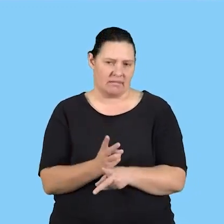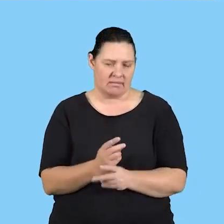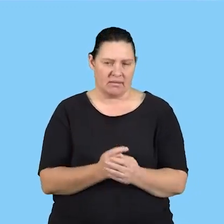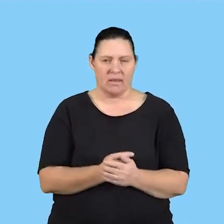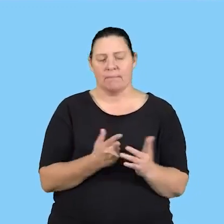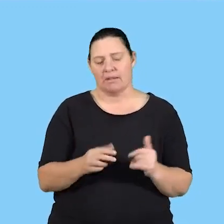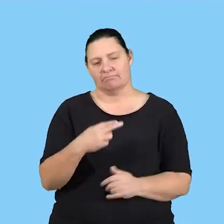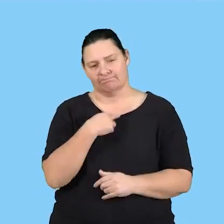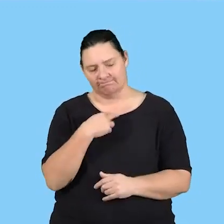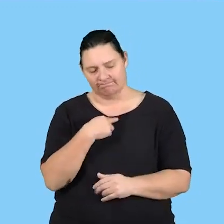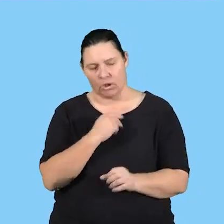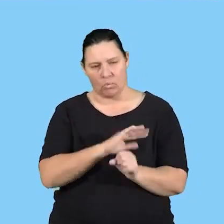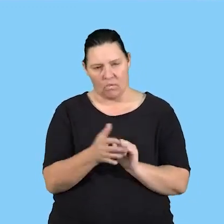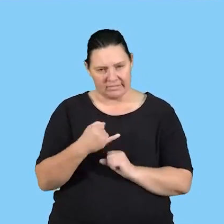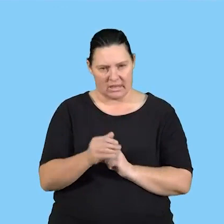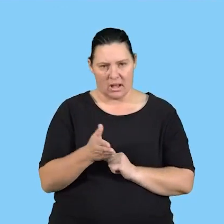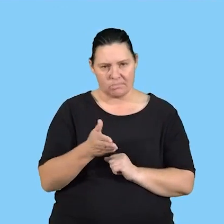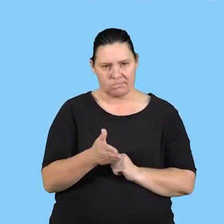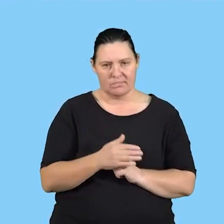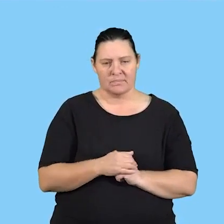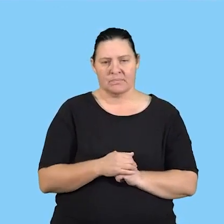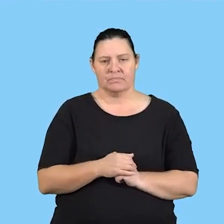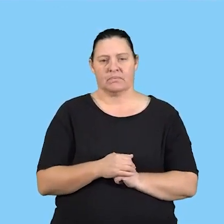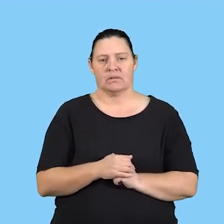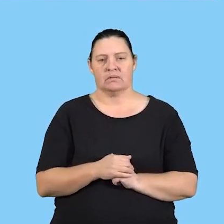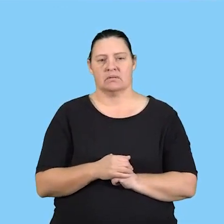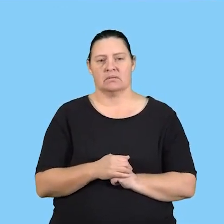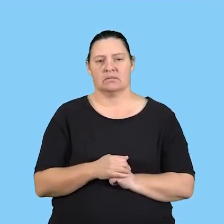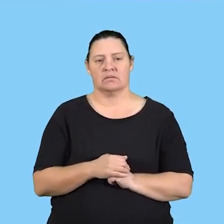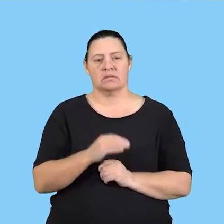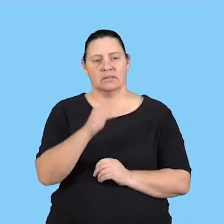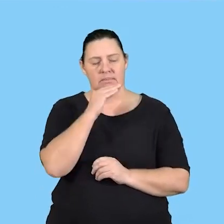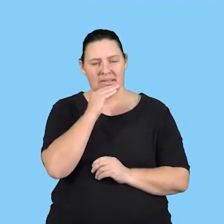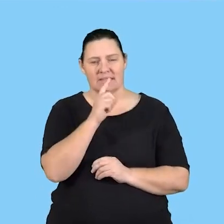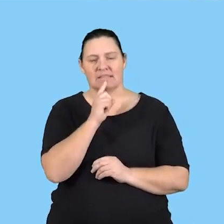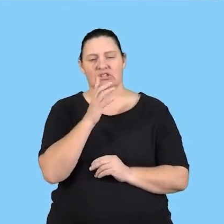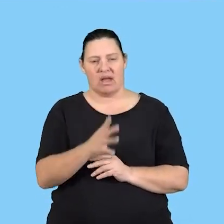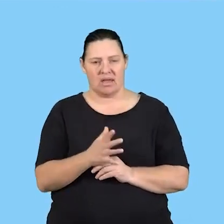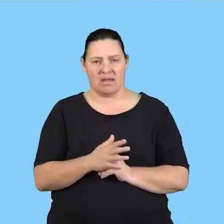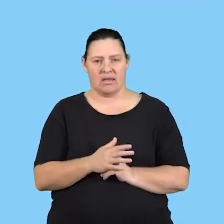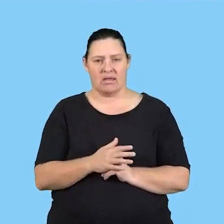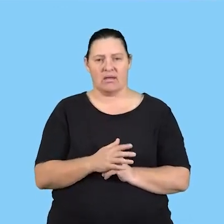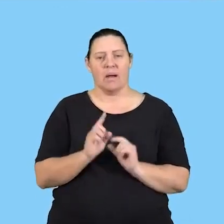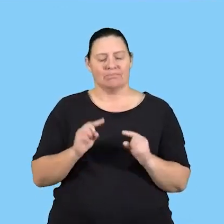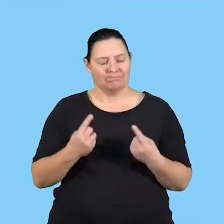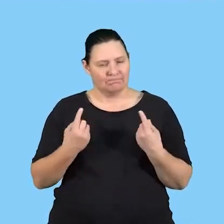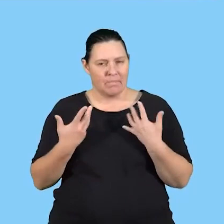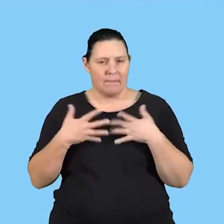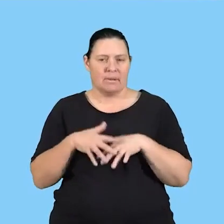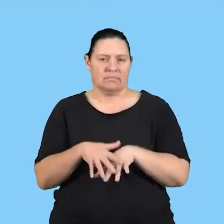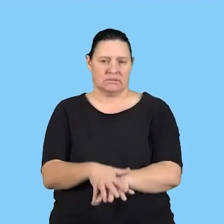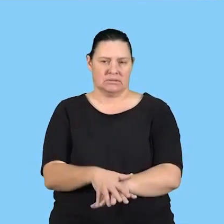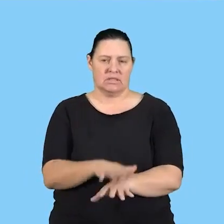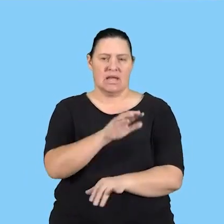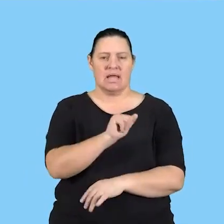Unfortunately, the COVID was still with us, which meant that teachers were unable to implement